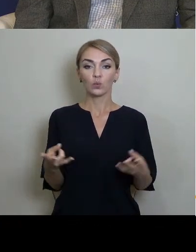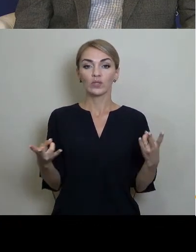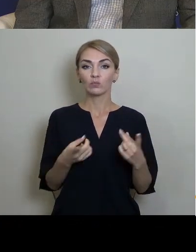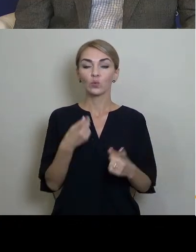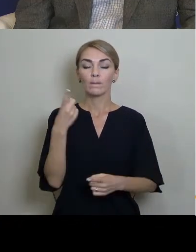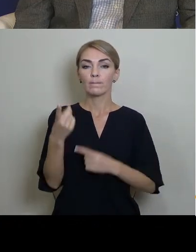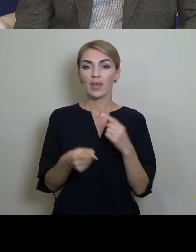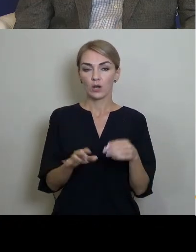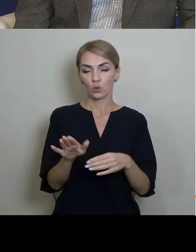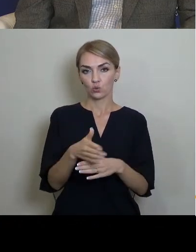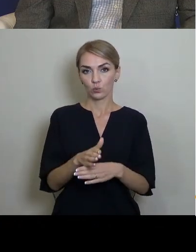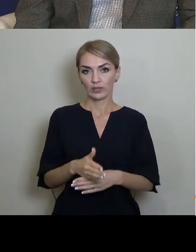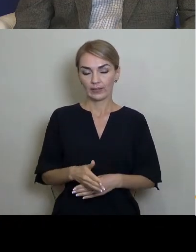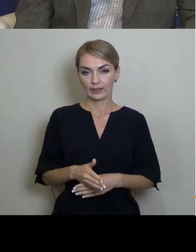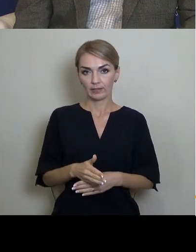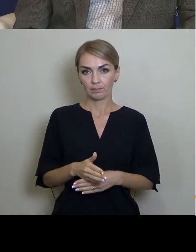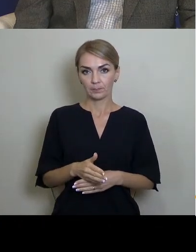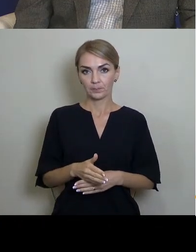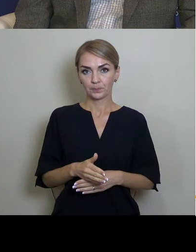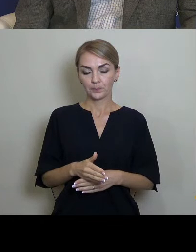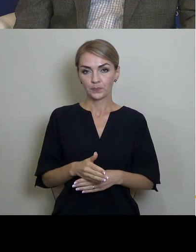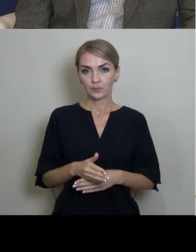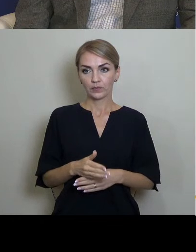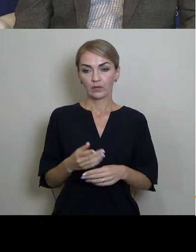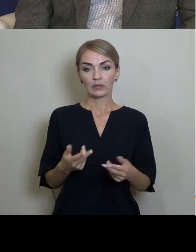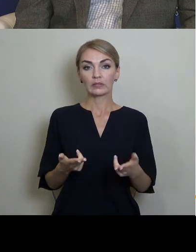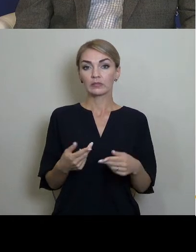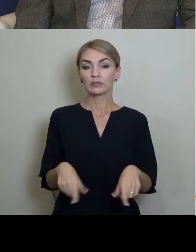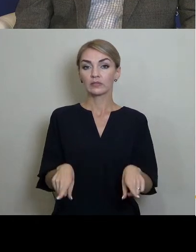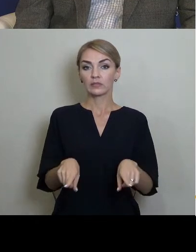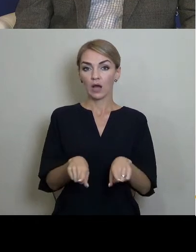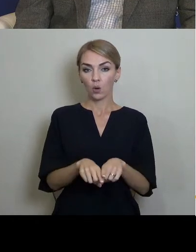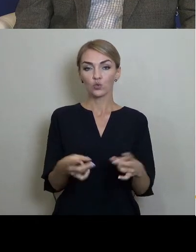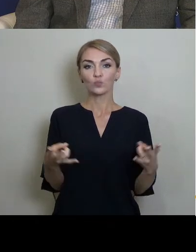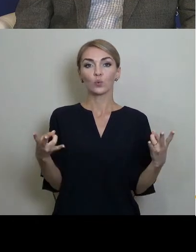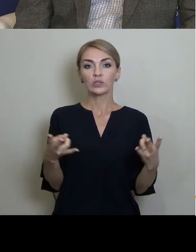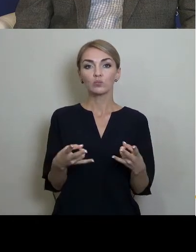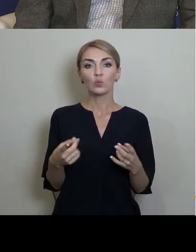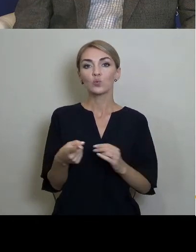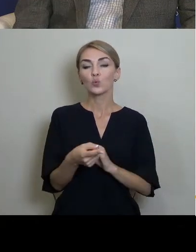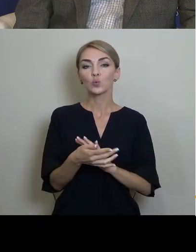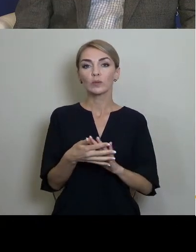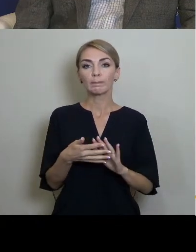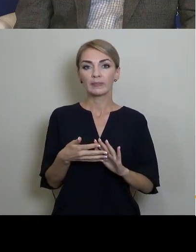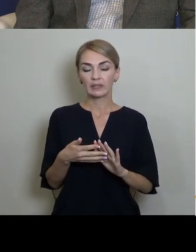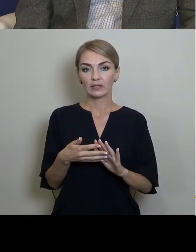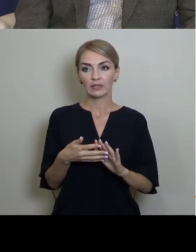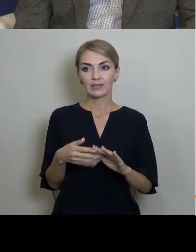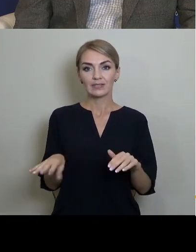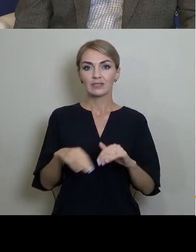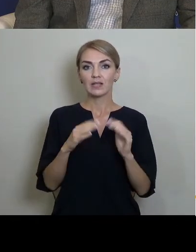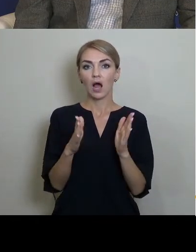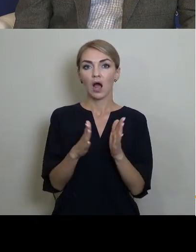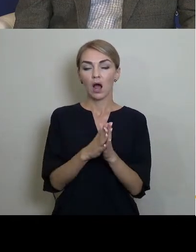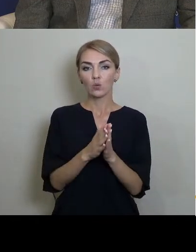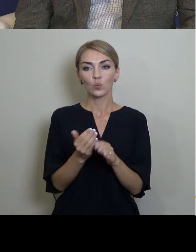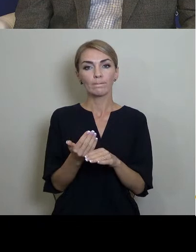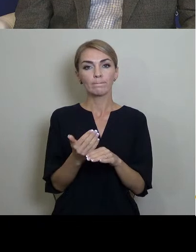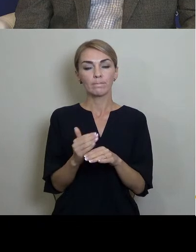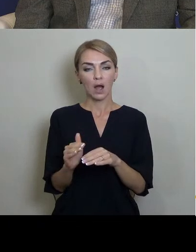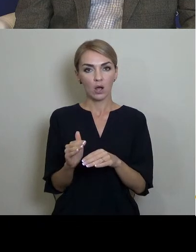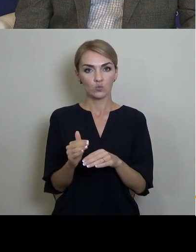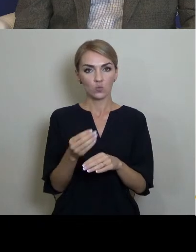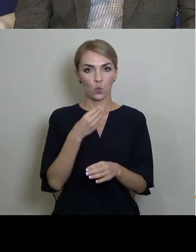non-distributed. We need to redistribute them. So we also need to understand